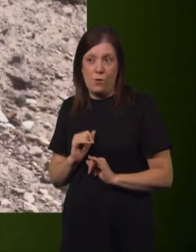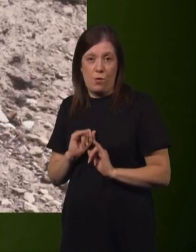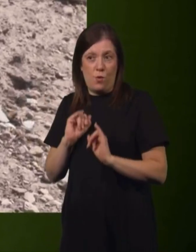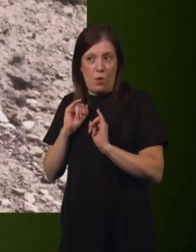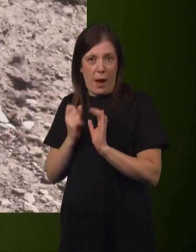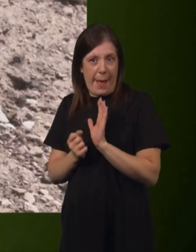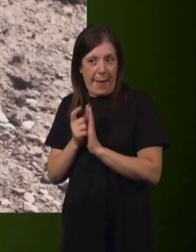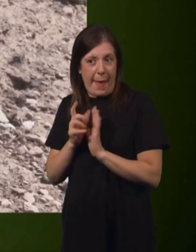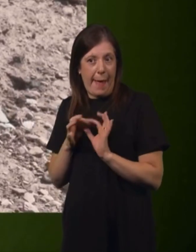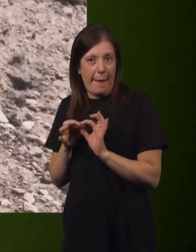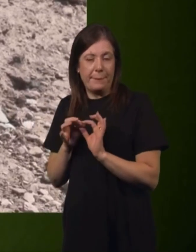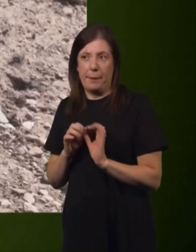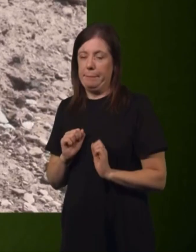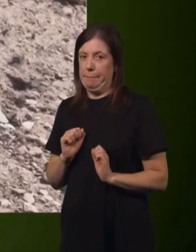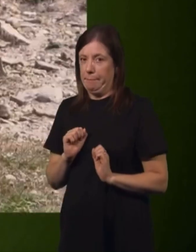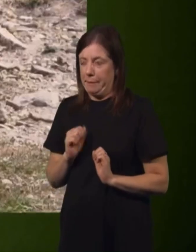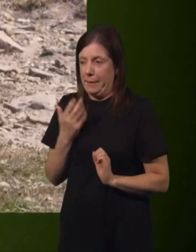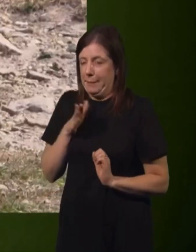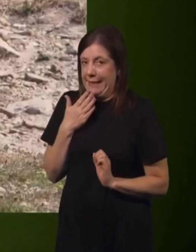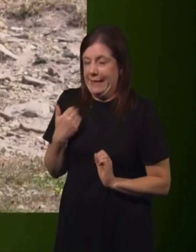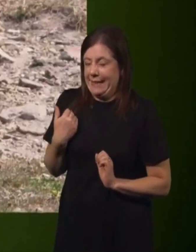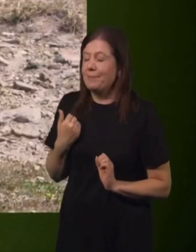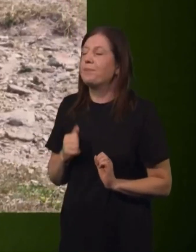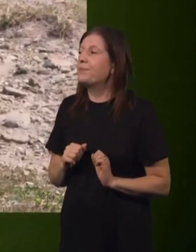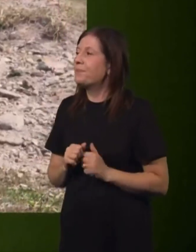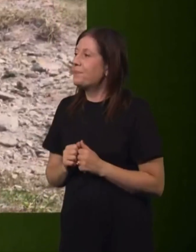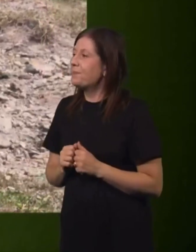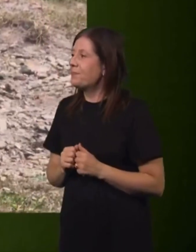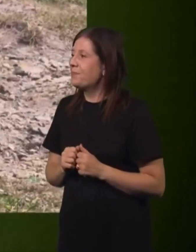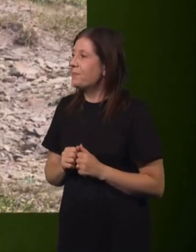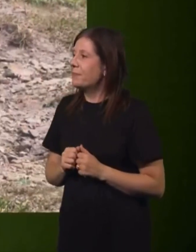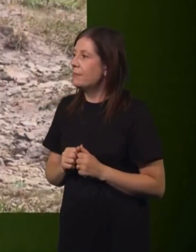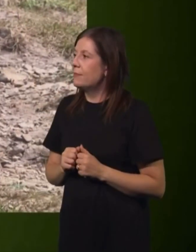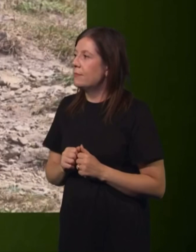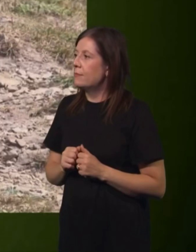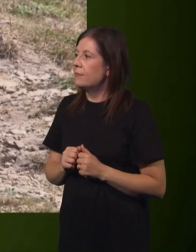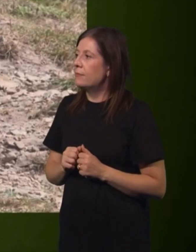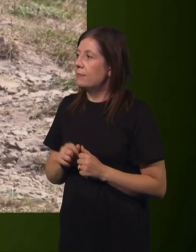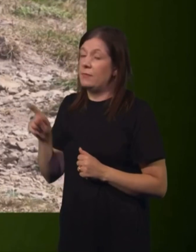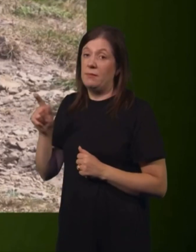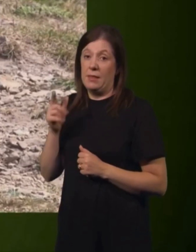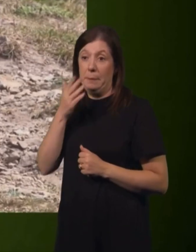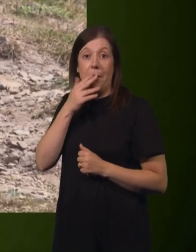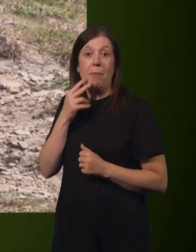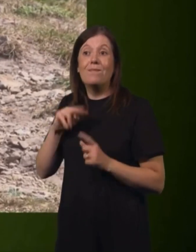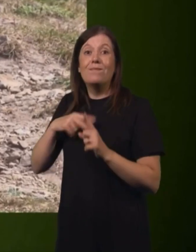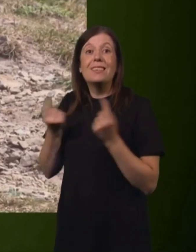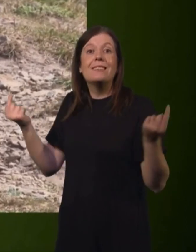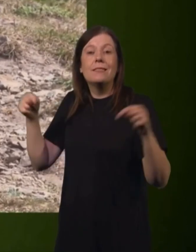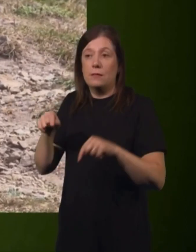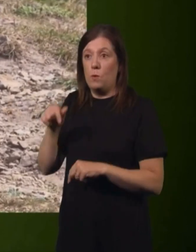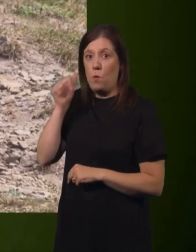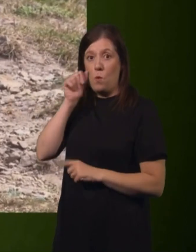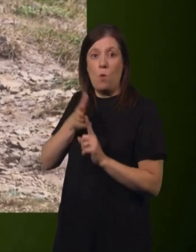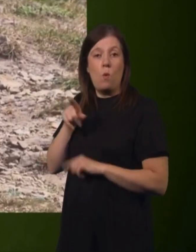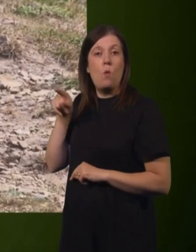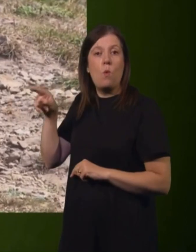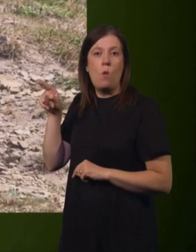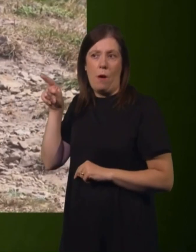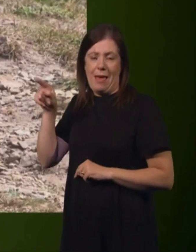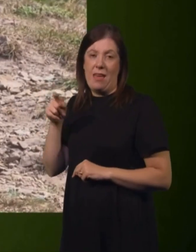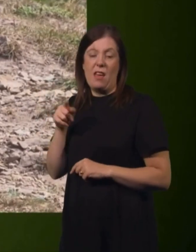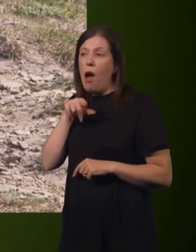seem to unfold with Mr and Mrs Mousetrap. And he has become quite the character here. The visitors do enjoy seeing him. Like I said, he's very